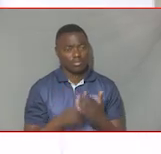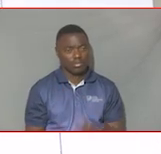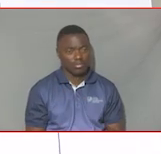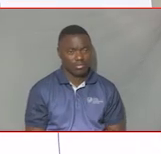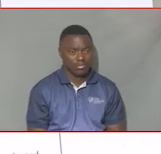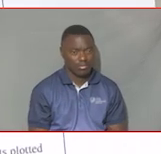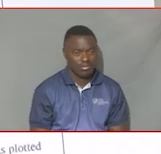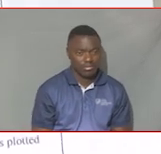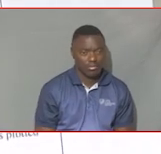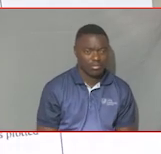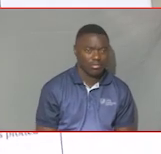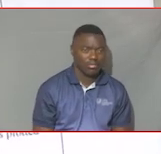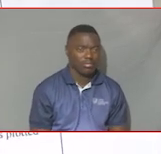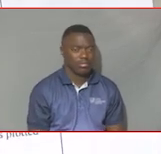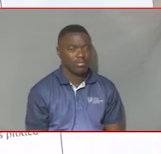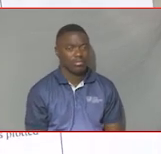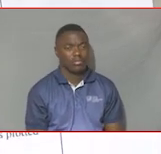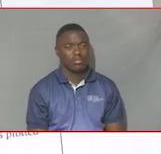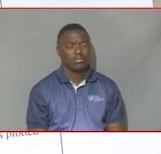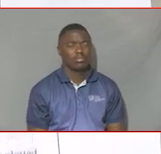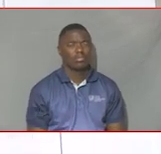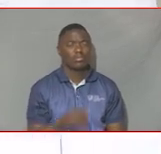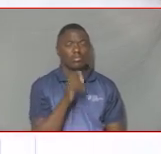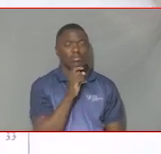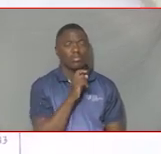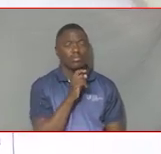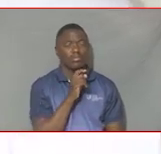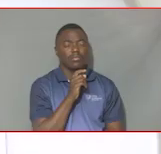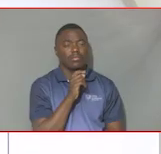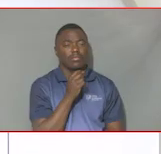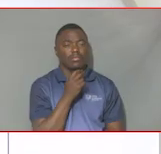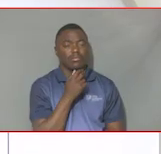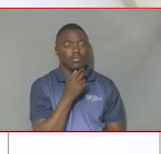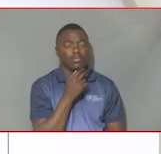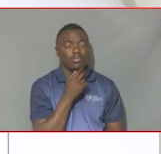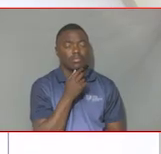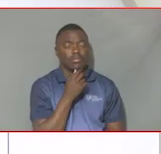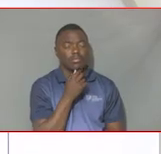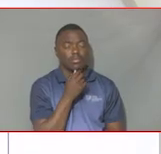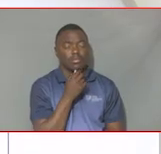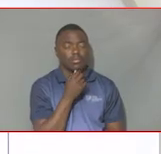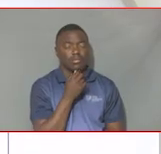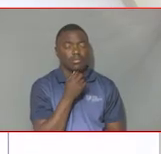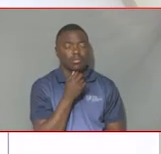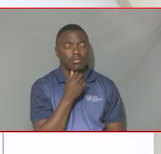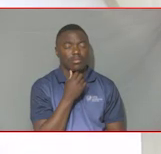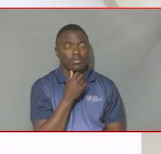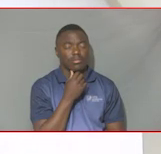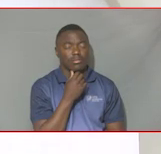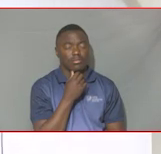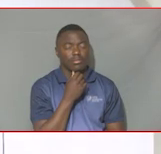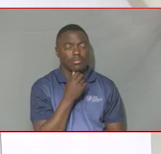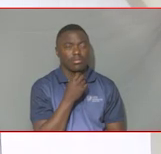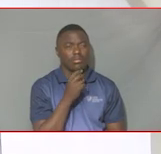look. Right, I need your attention on this one. We are going to draw a scatter plot.